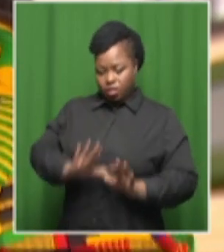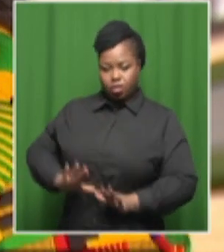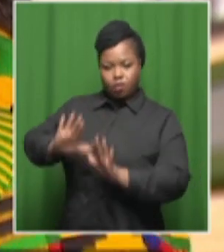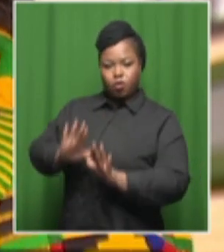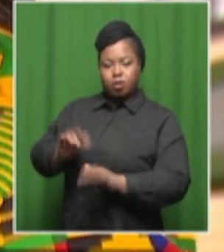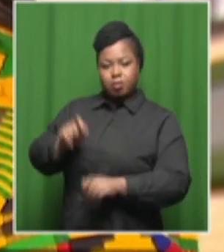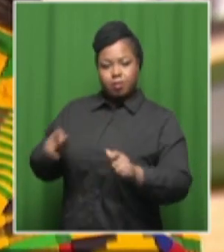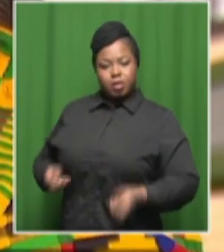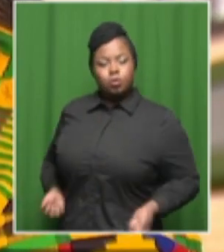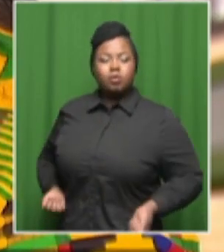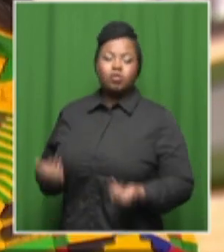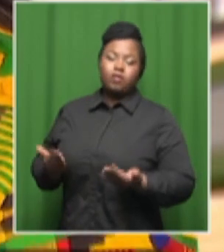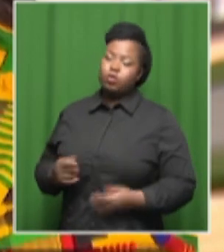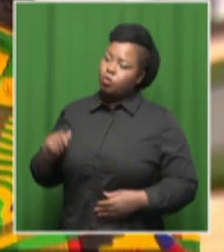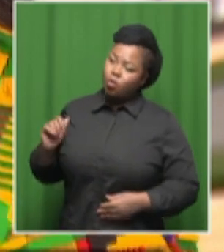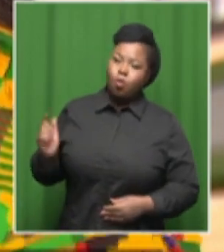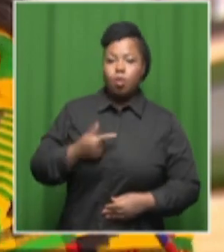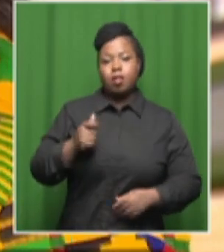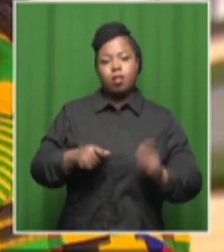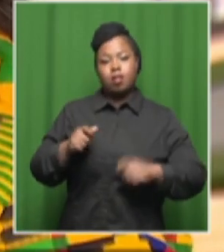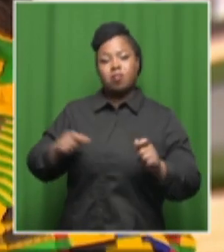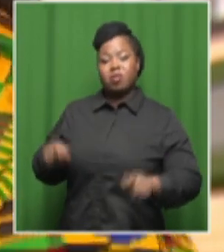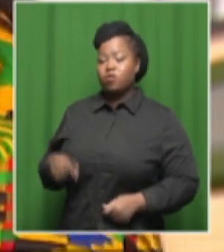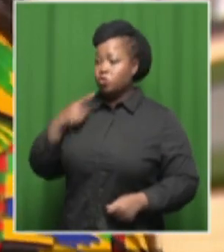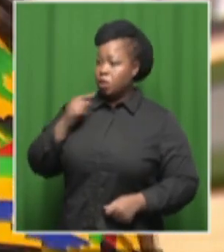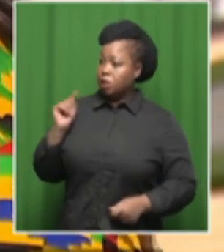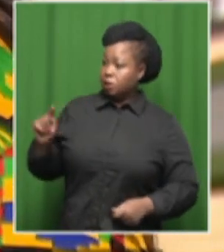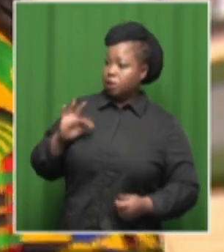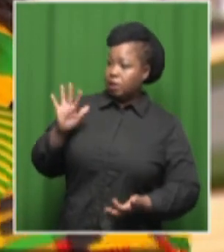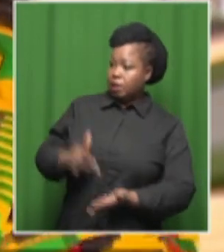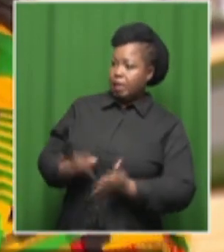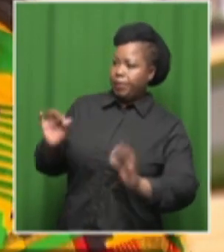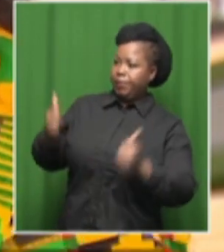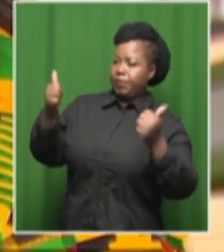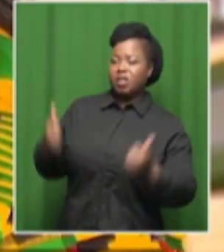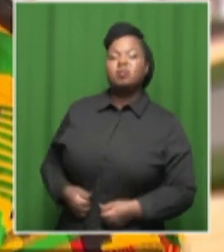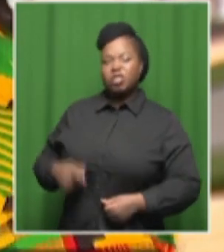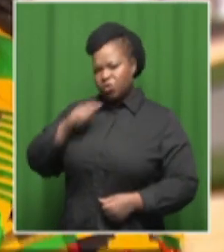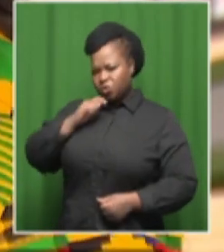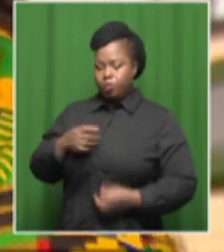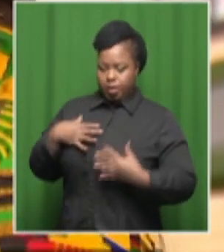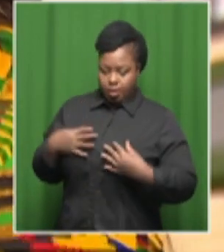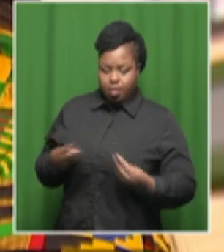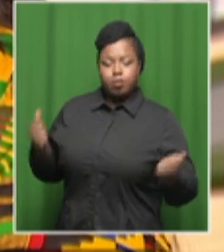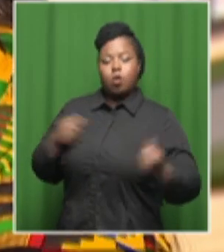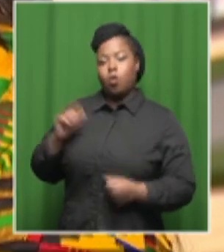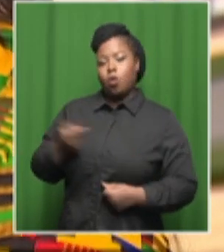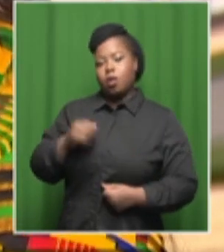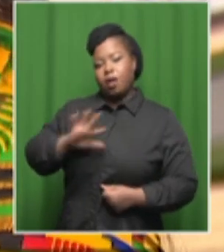we provide the service to say that if this is a center of excellence, let it treat all our